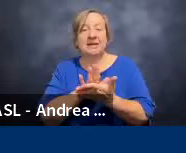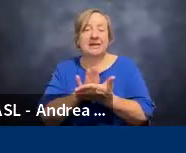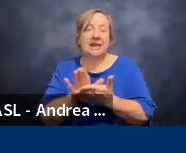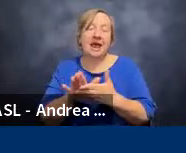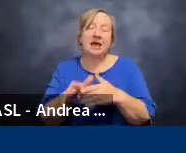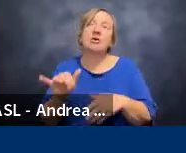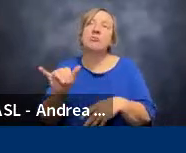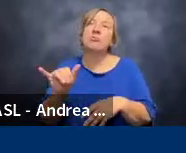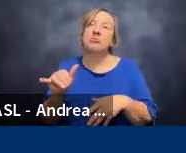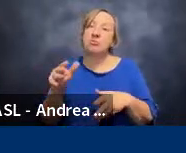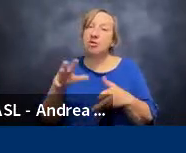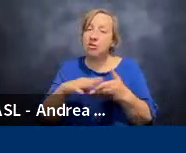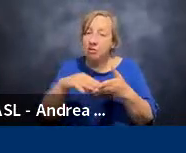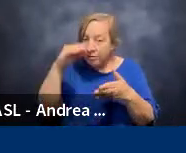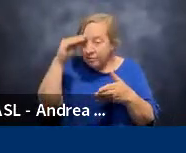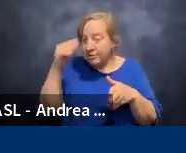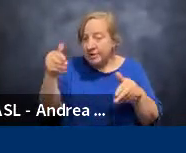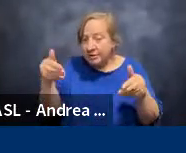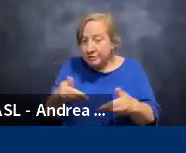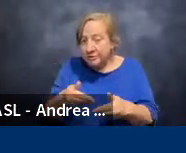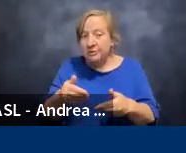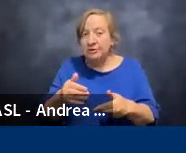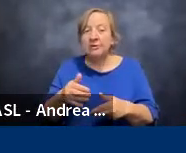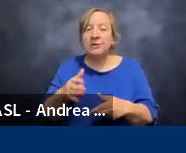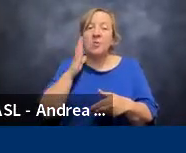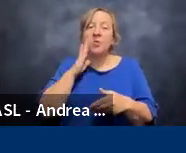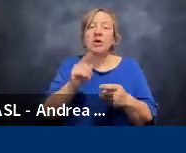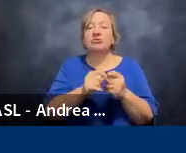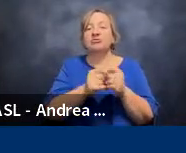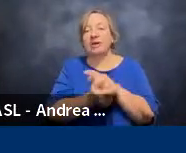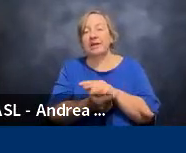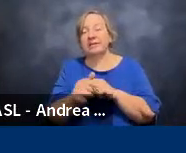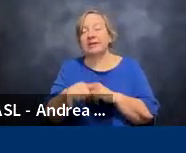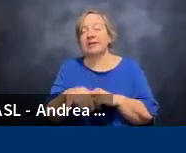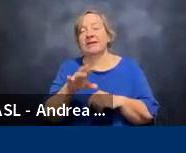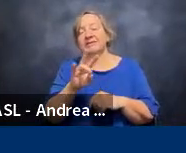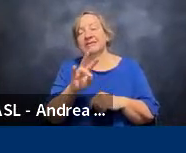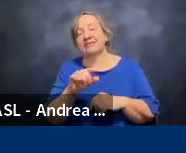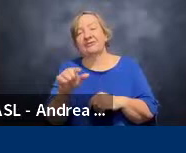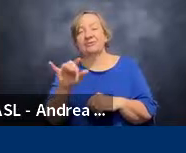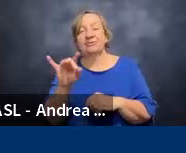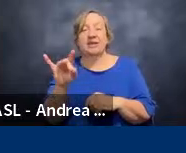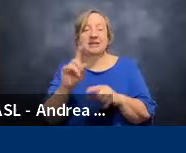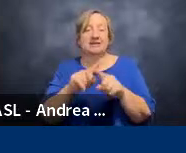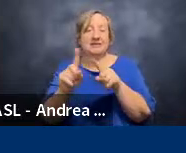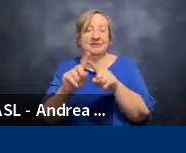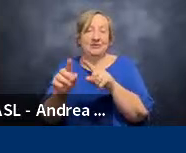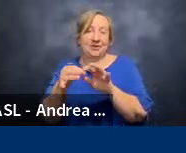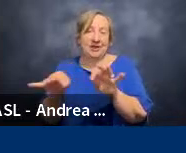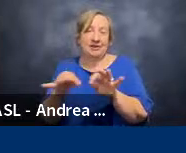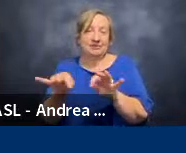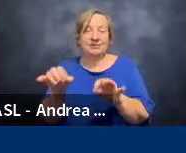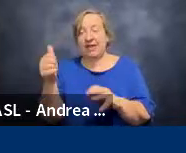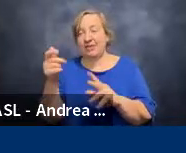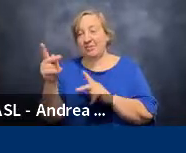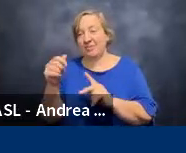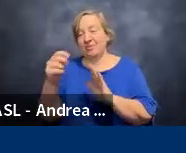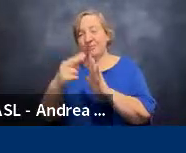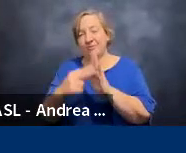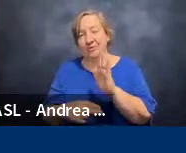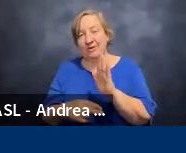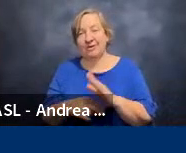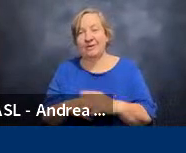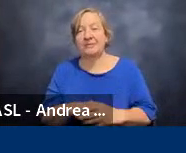intro, and we will have that translated into 7 or 8 languages so others can read it as well. We